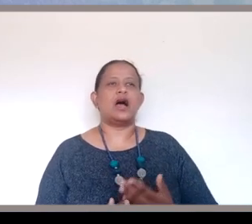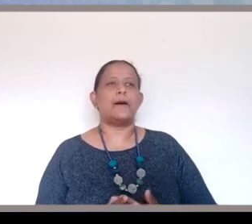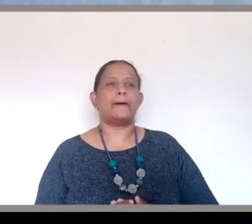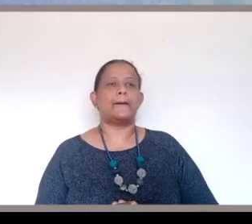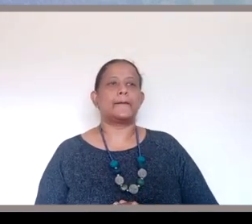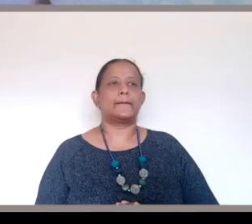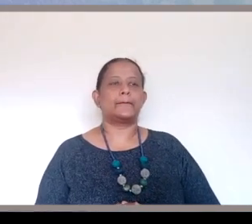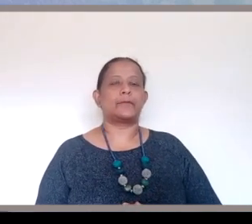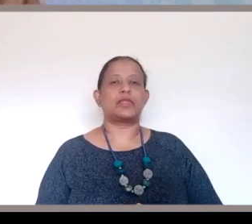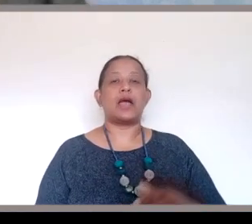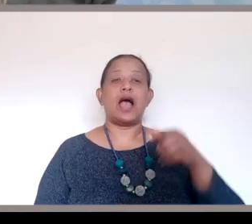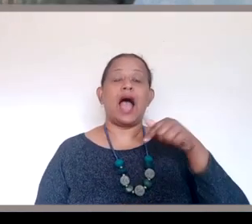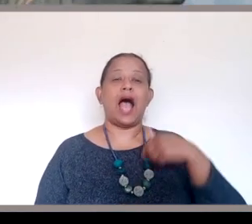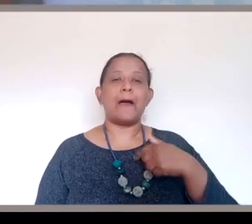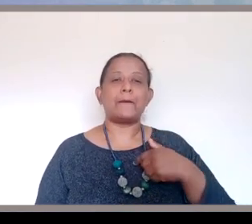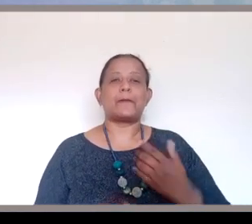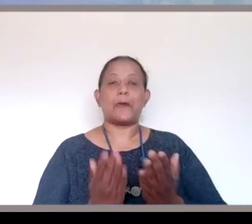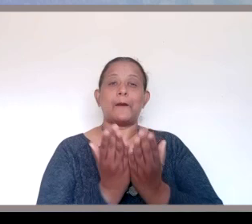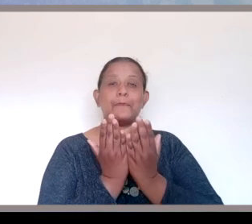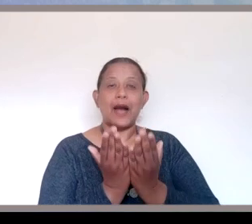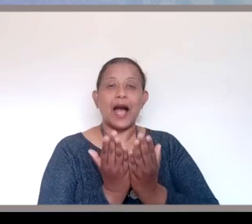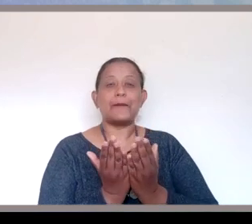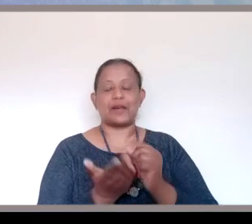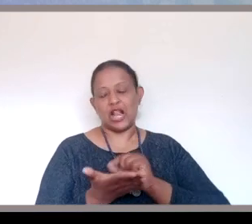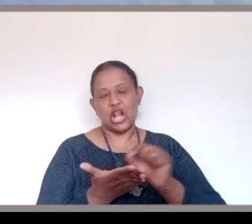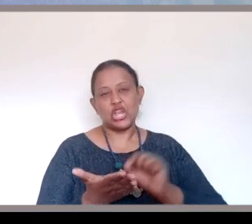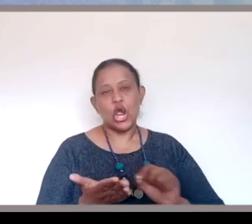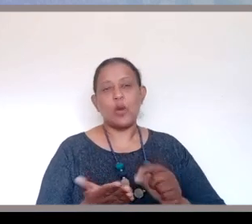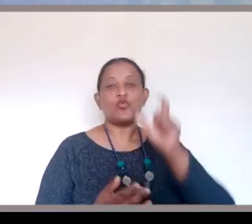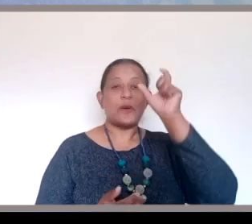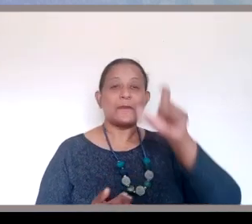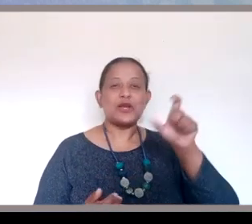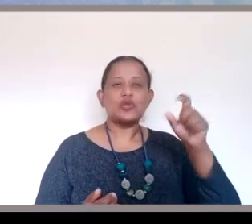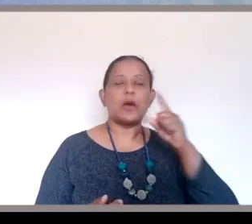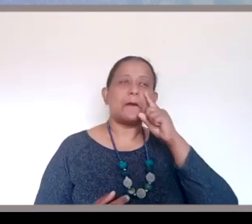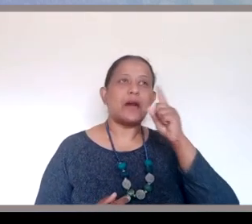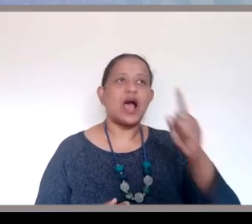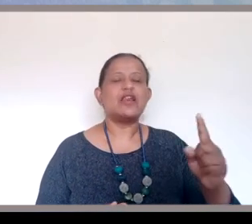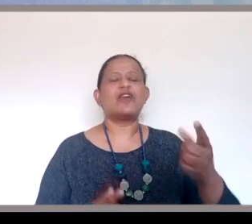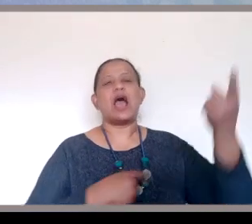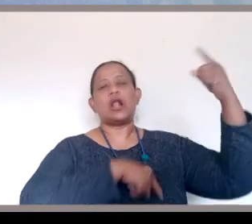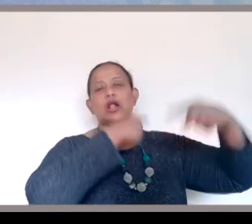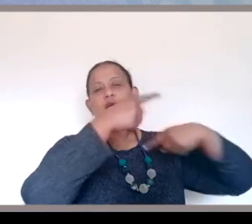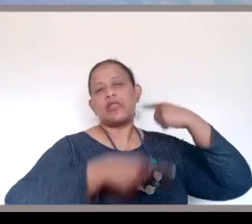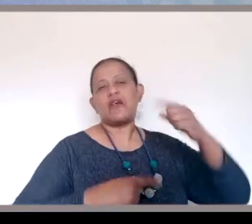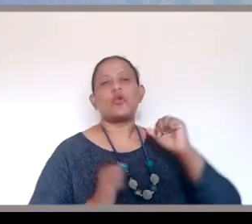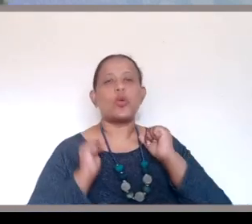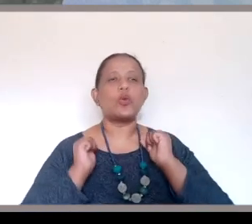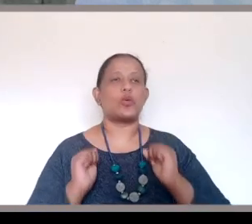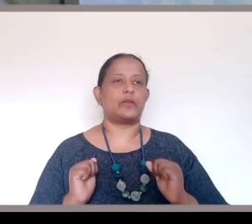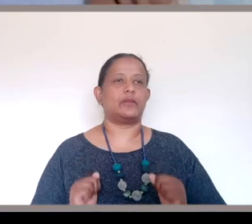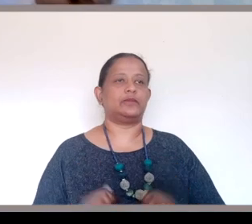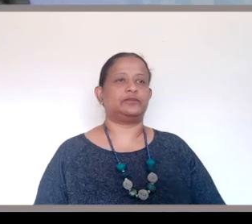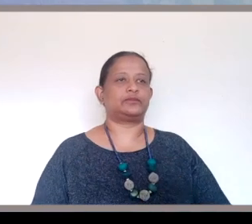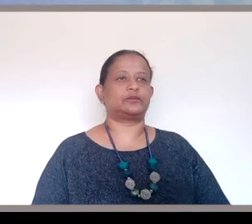Christ until after the resurrection. You know, till then he had his own doubts maybe. But after